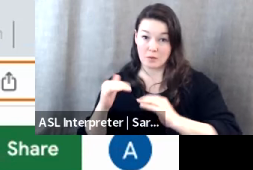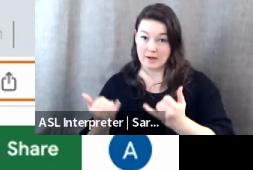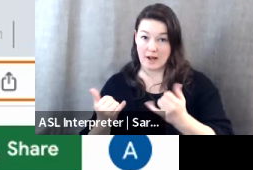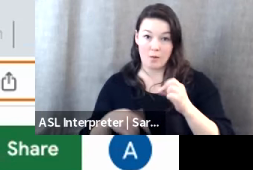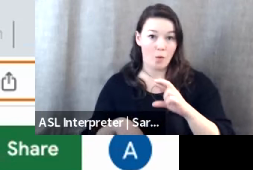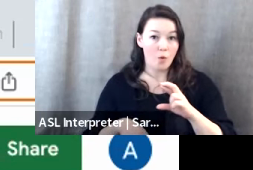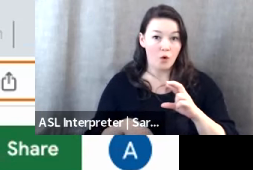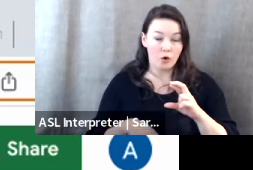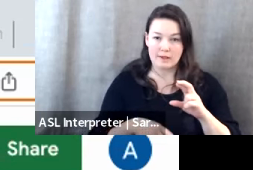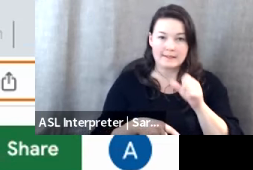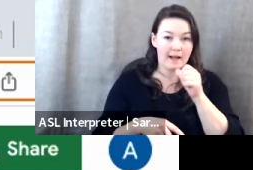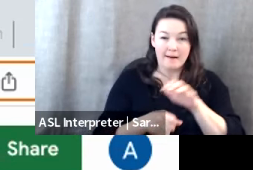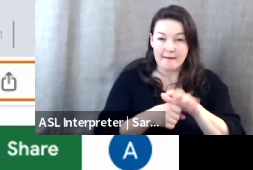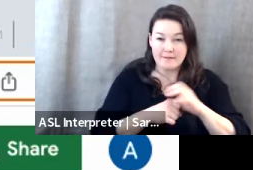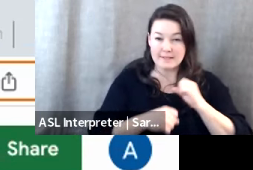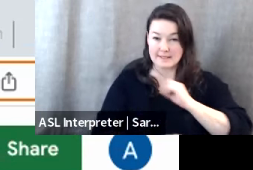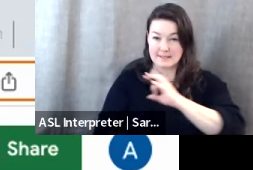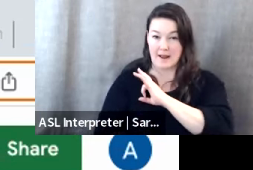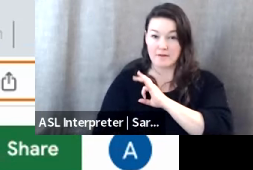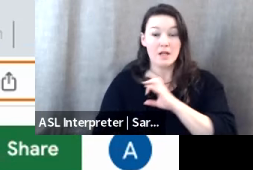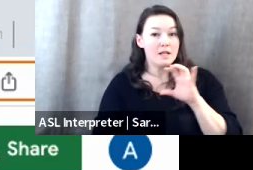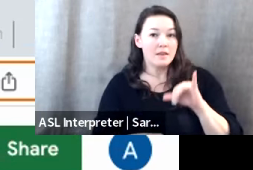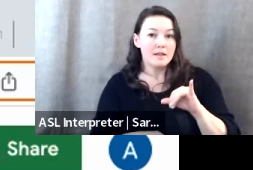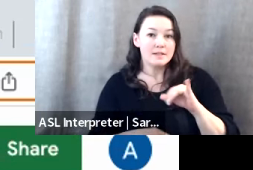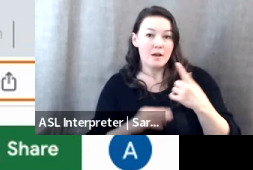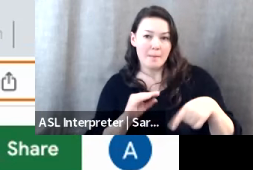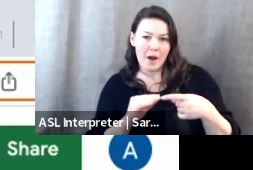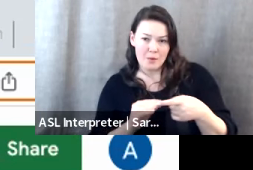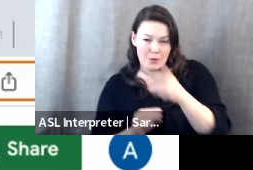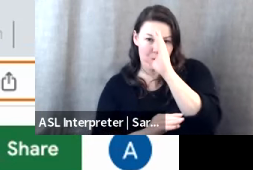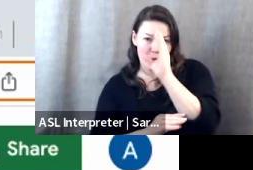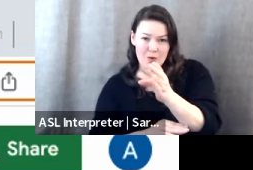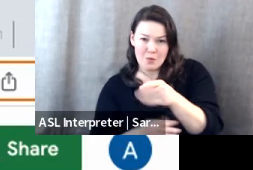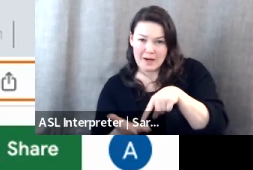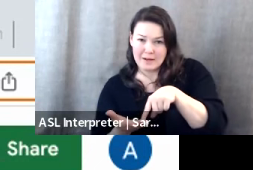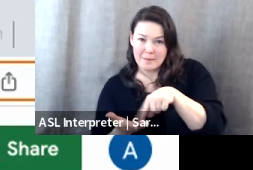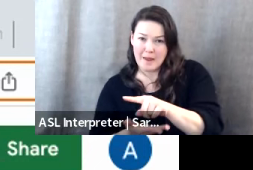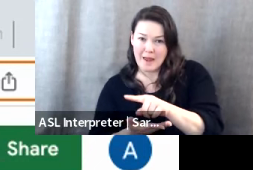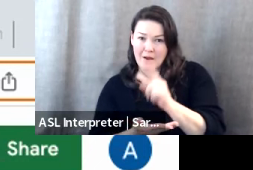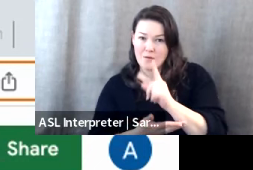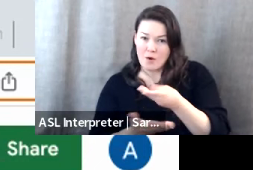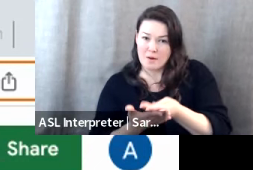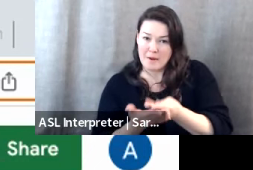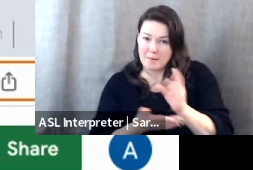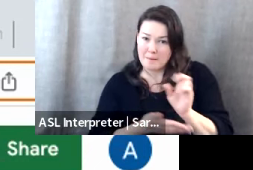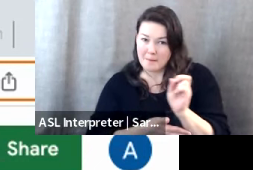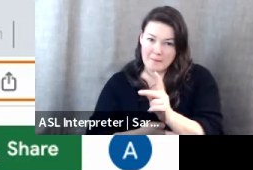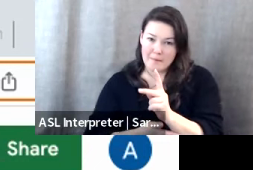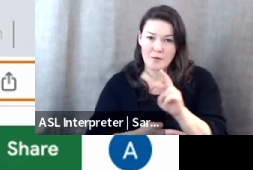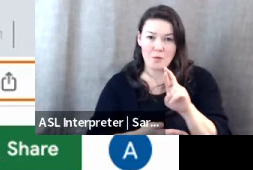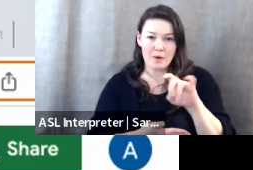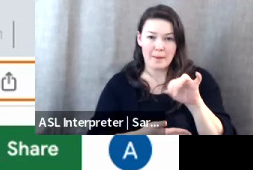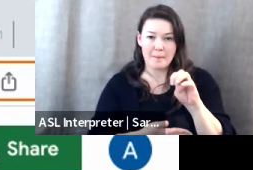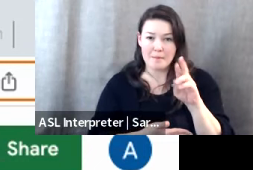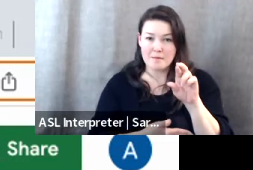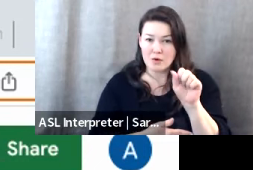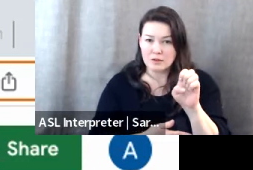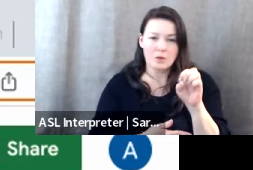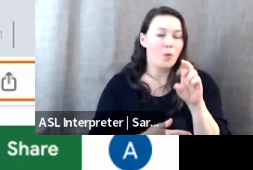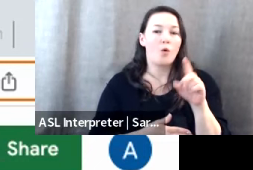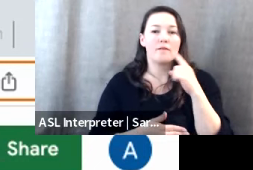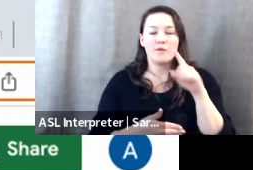idea of a direct payment to reimburse those that need childcare, or is this an investment in things like